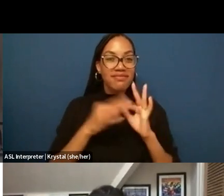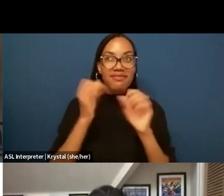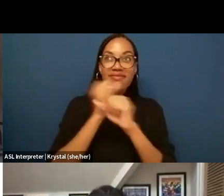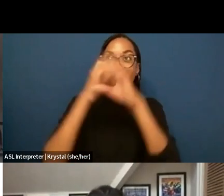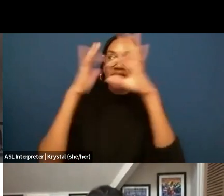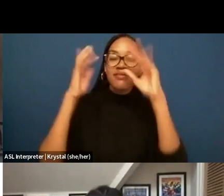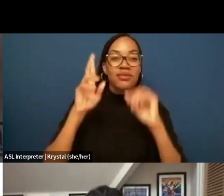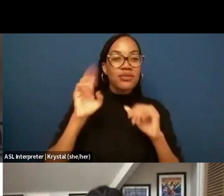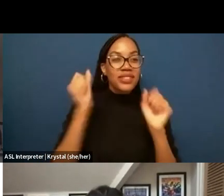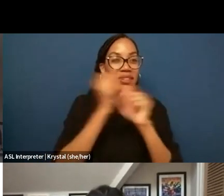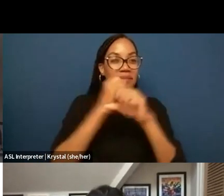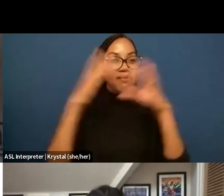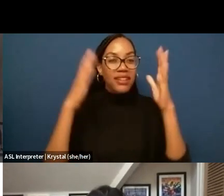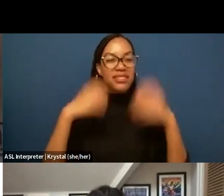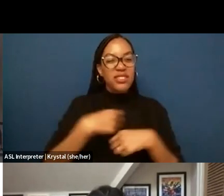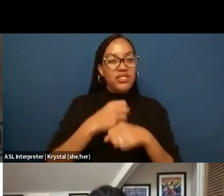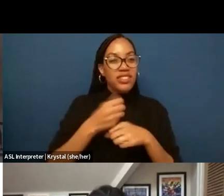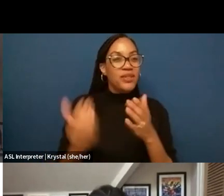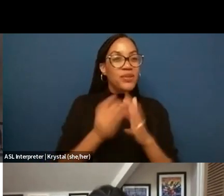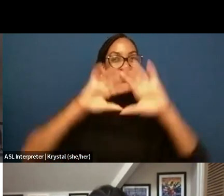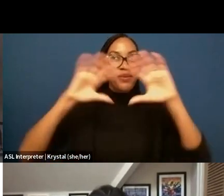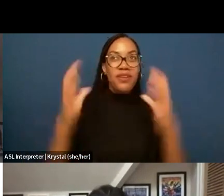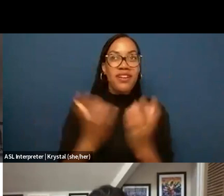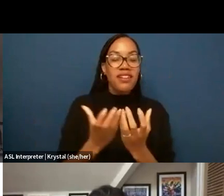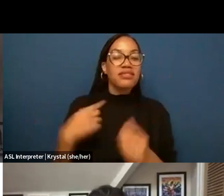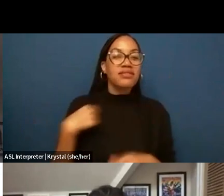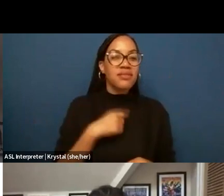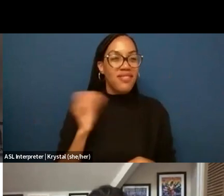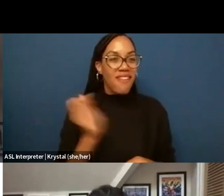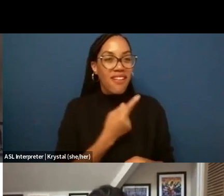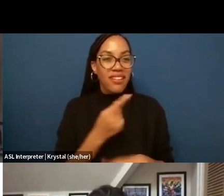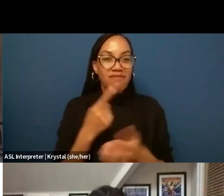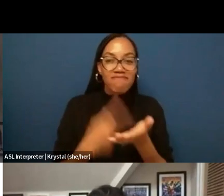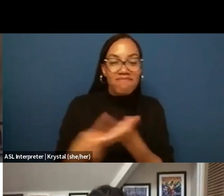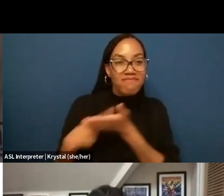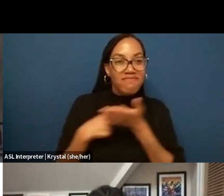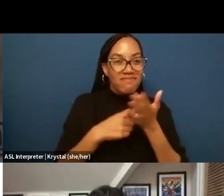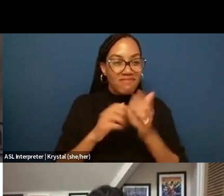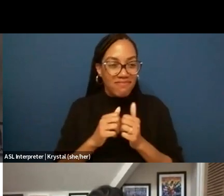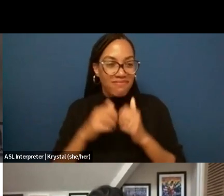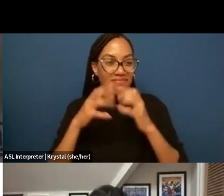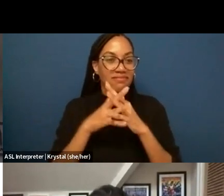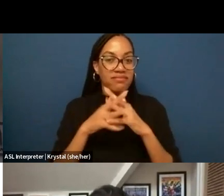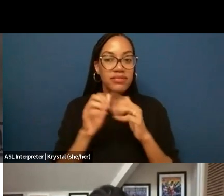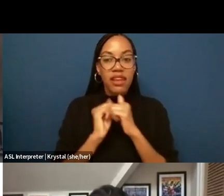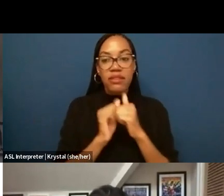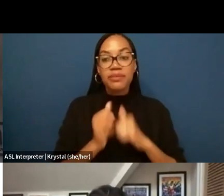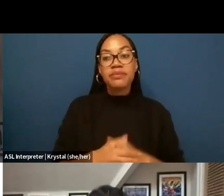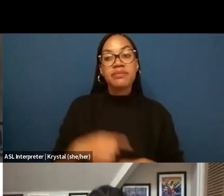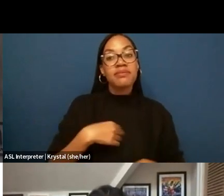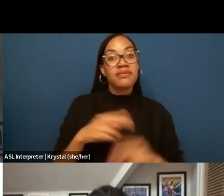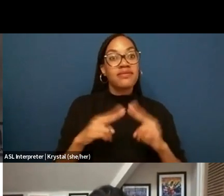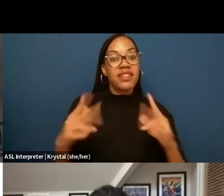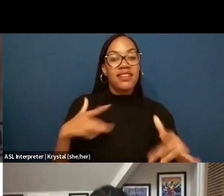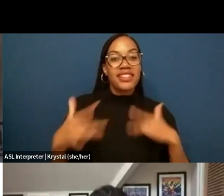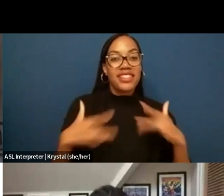create this new world that we all are giving birth to. I'm really excited. Who I am, I'm the executive director